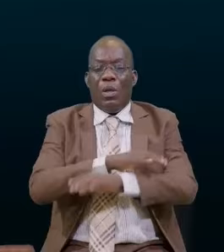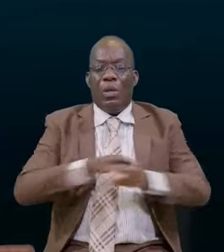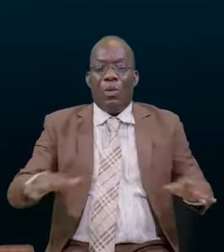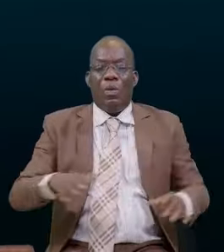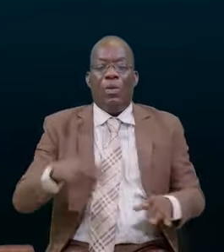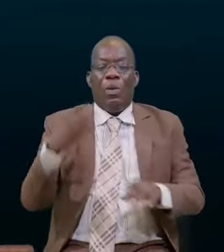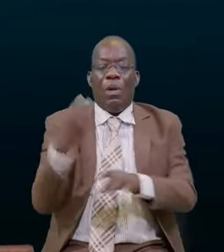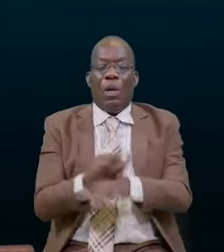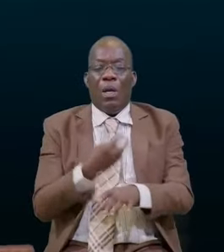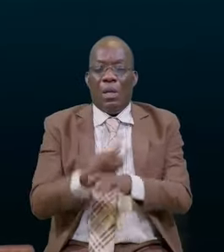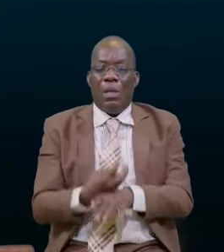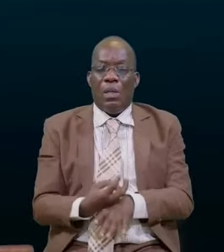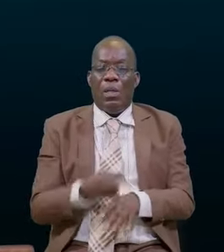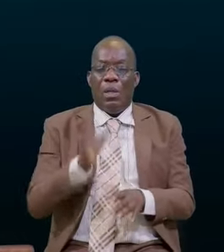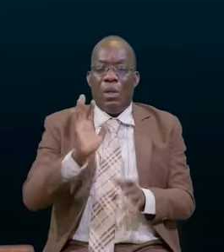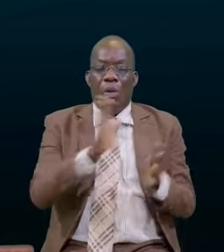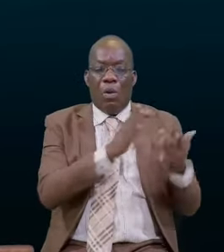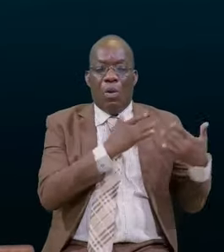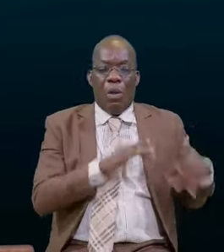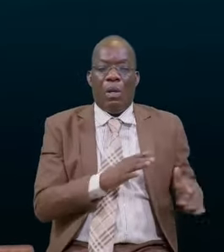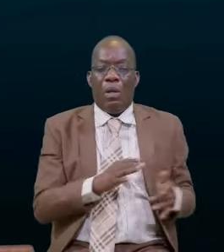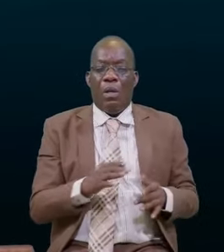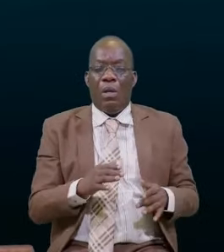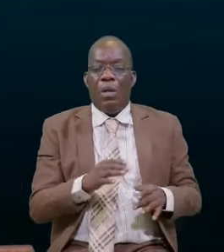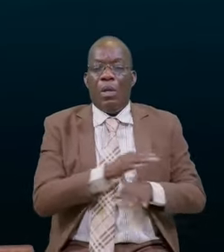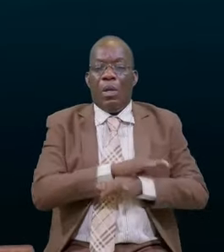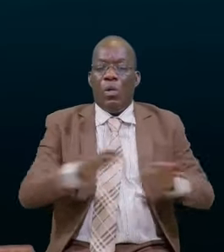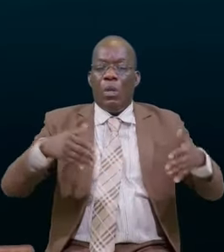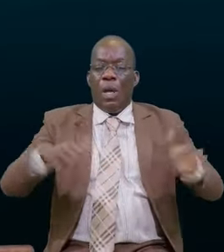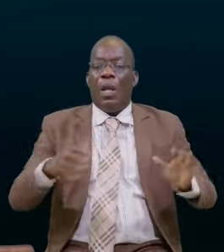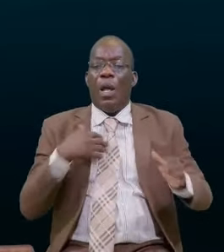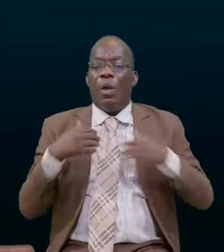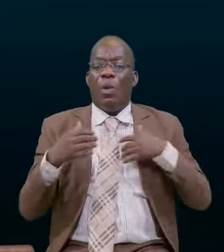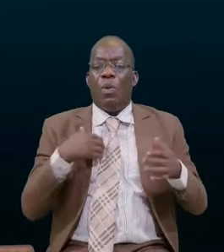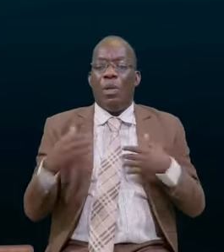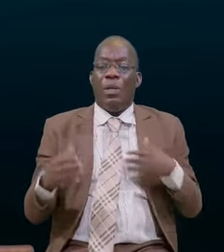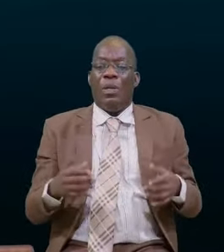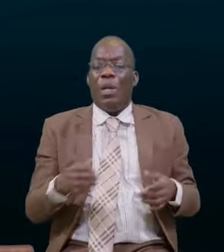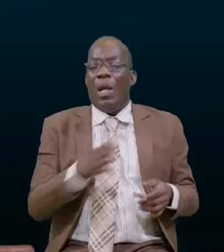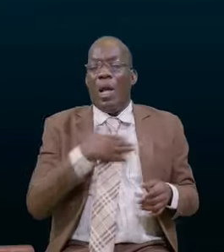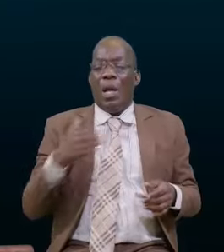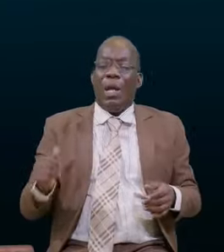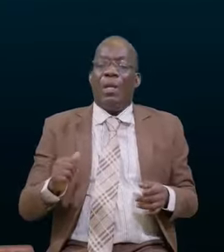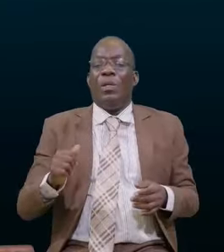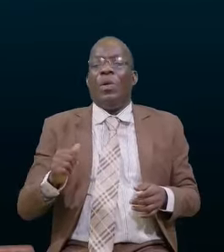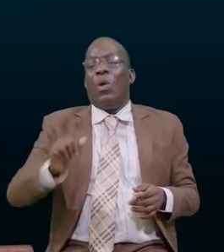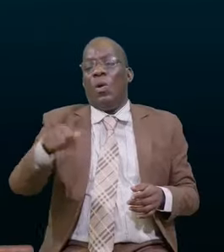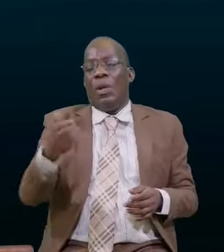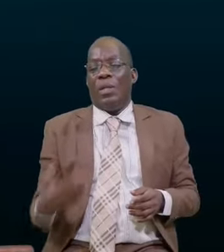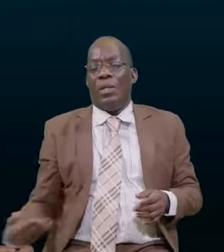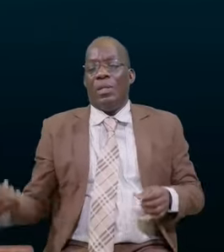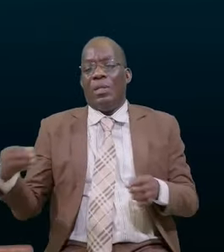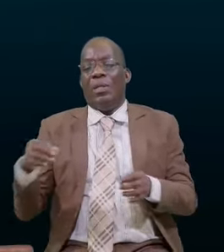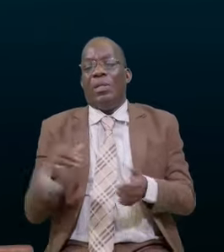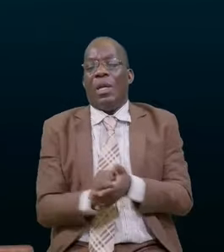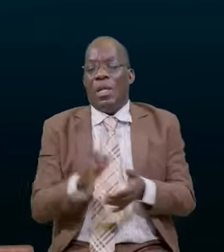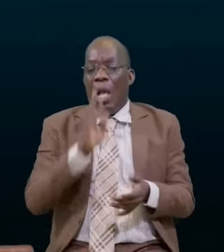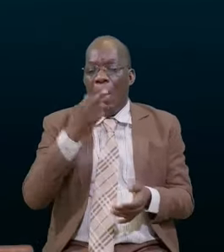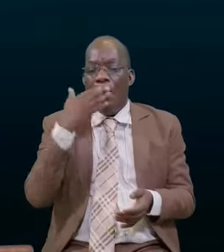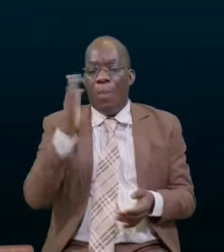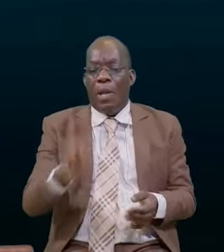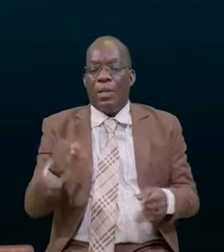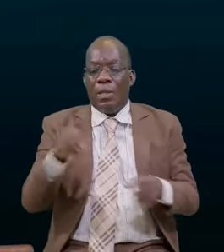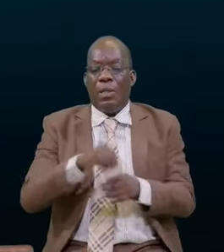shouldn't in any way through muming and grumbling complaining critical spirit hiding our heart